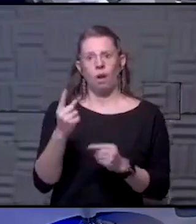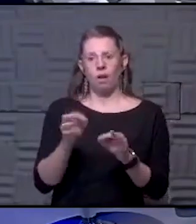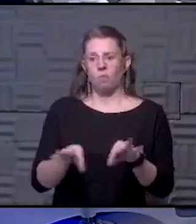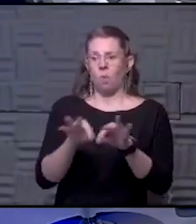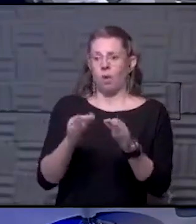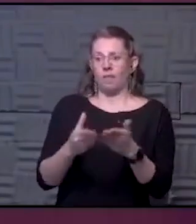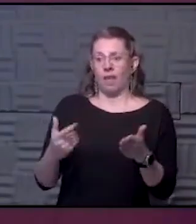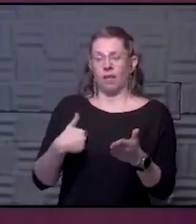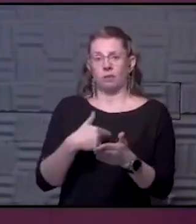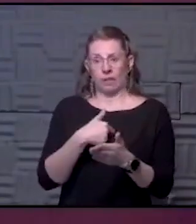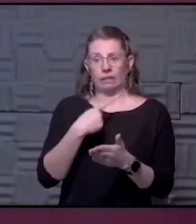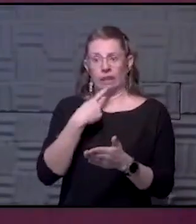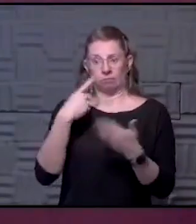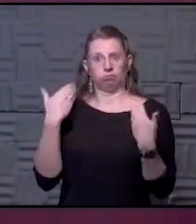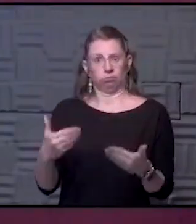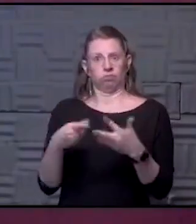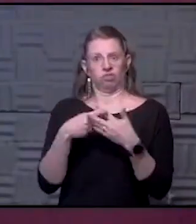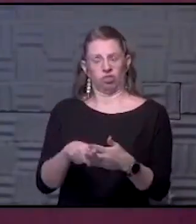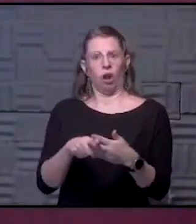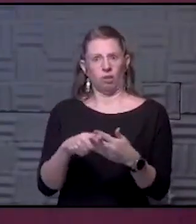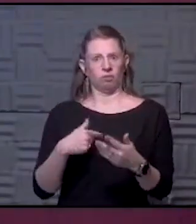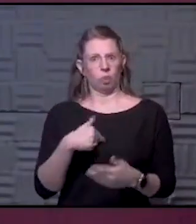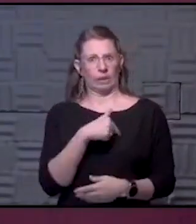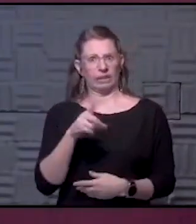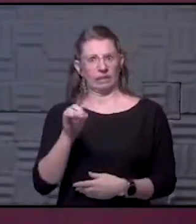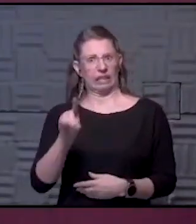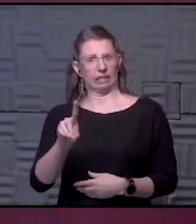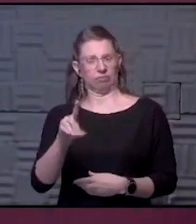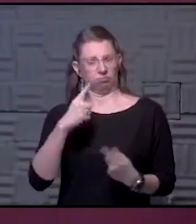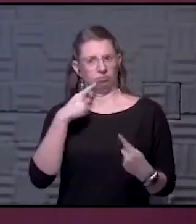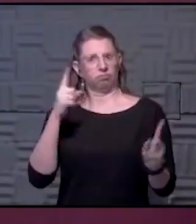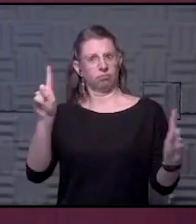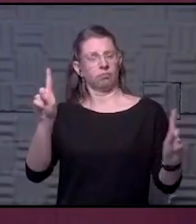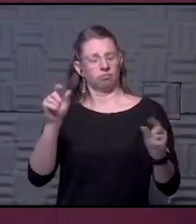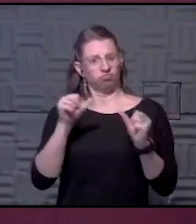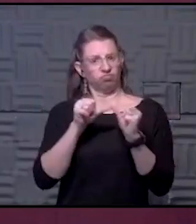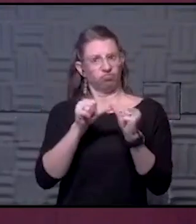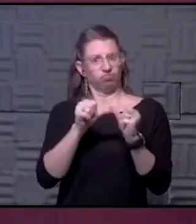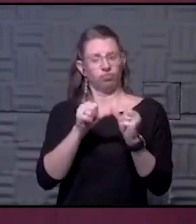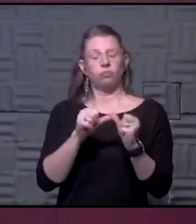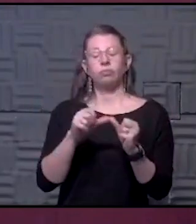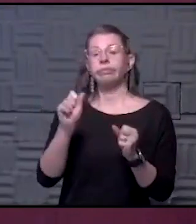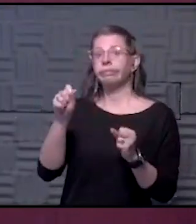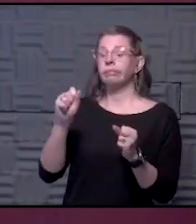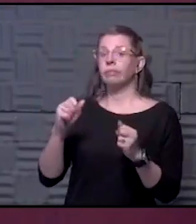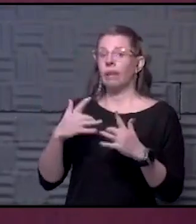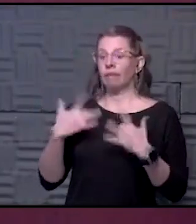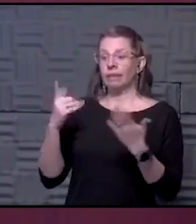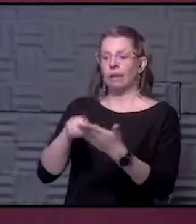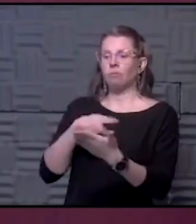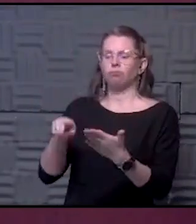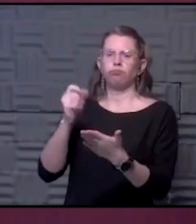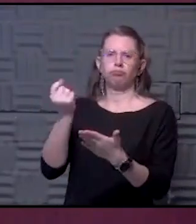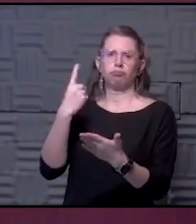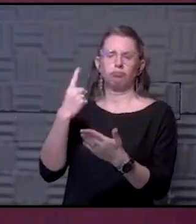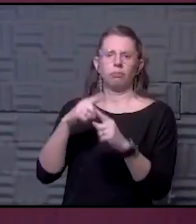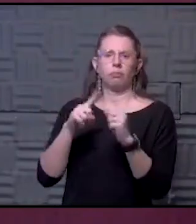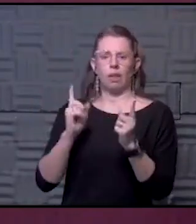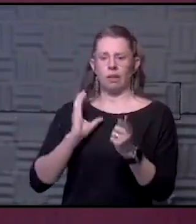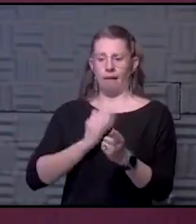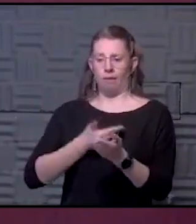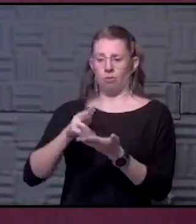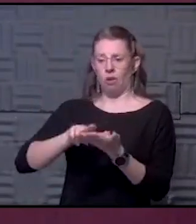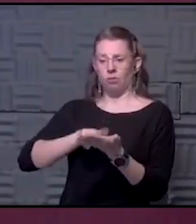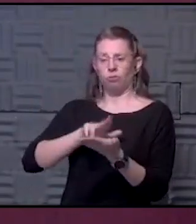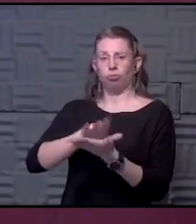is that we said that we could get started, and we did. We did. And we kept going. Yes, we had a number of events canceled. In fact, with our contracted